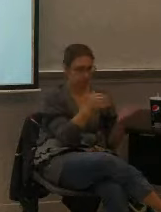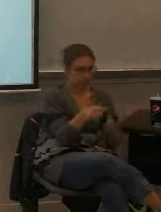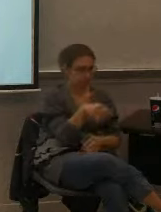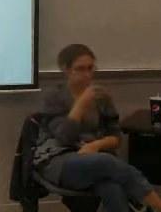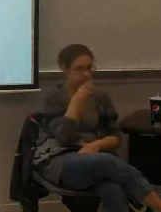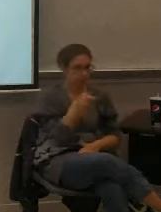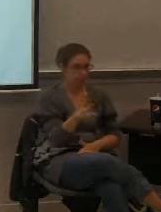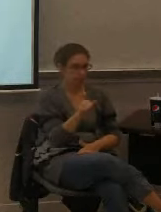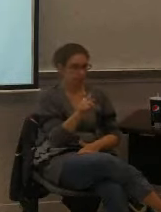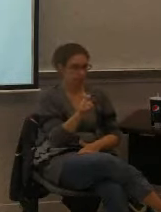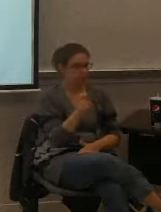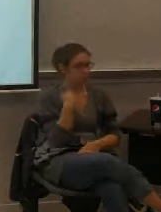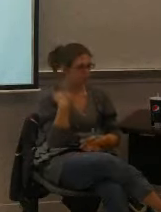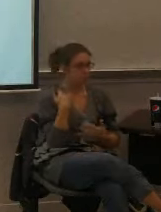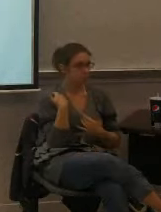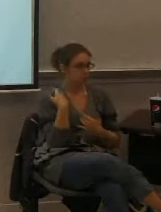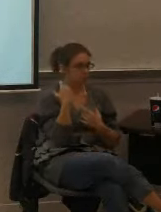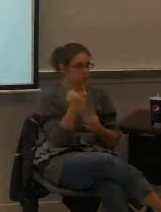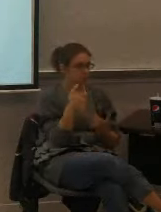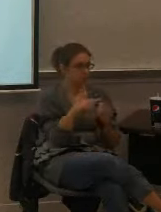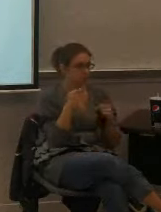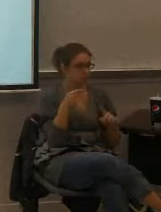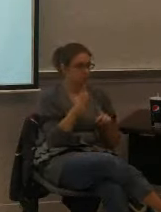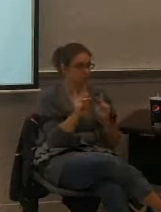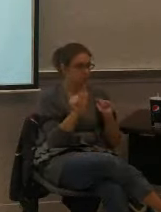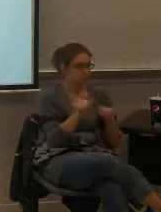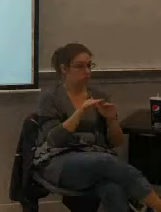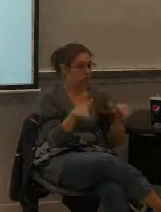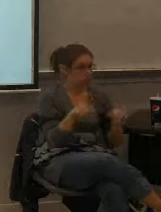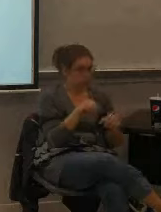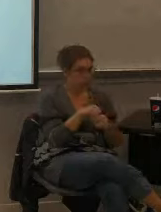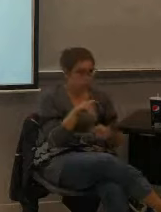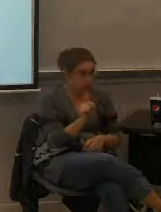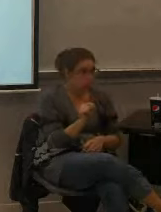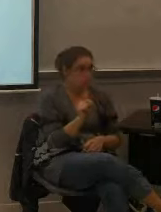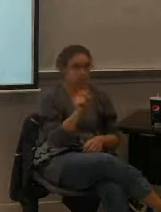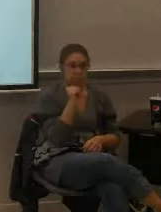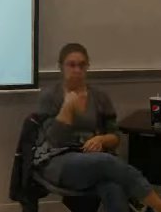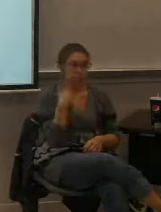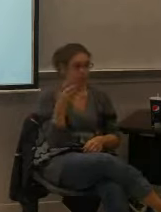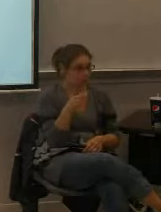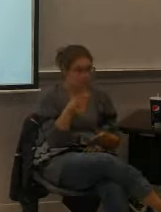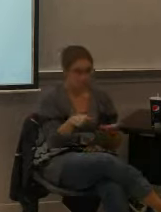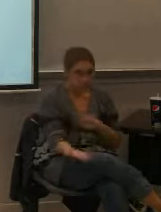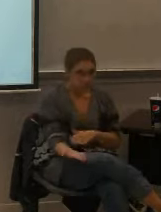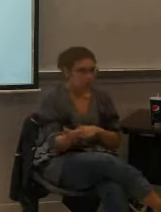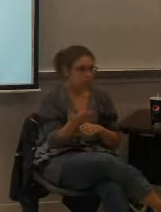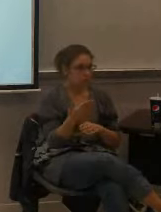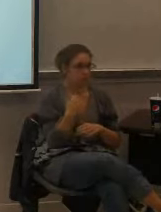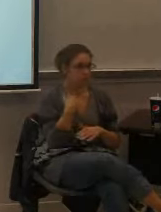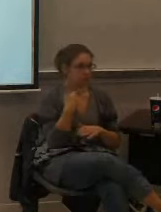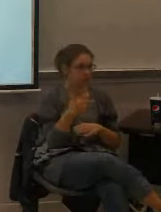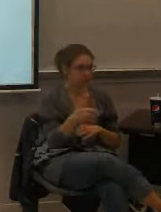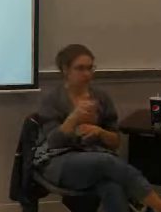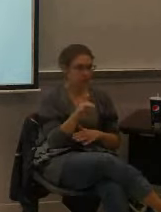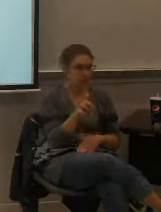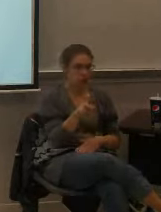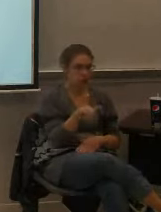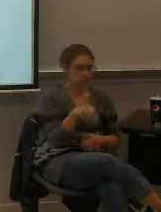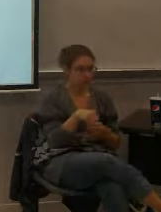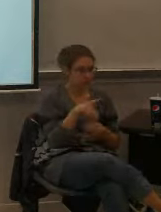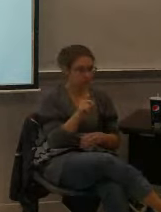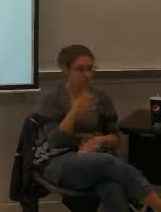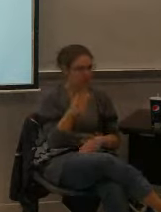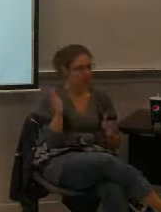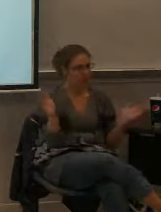now has recovered to the point where people can swim in it, where there's not fish kills, there's a fishery in it. And it's a